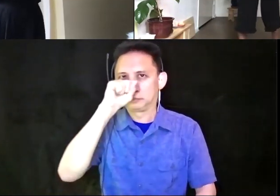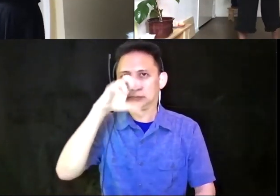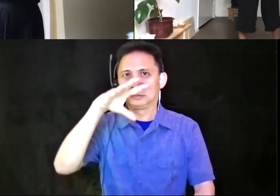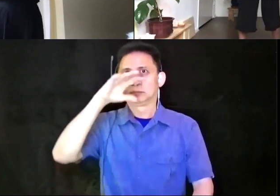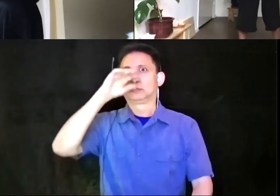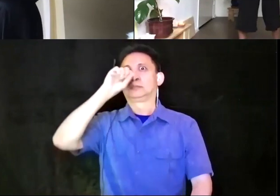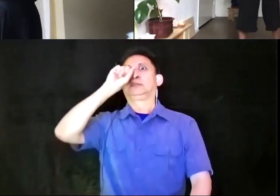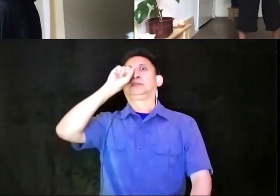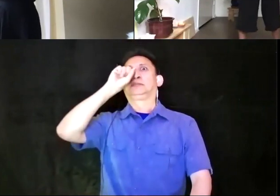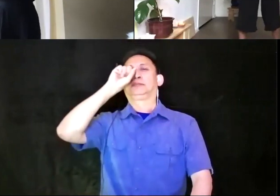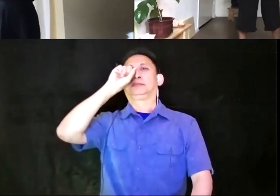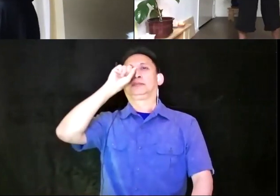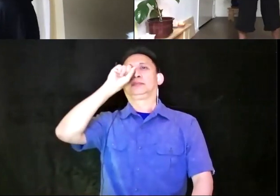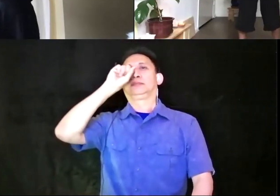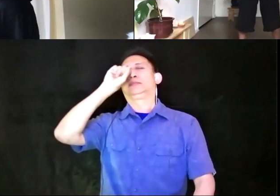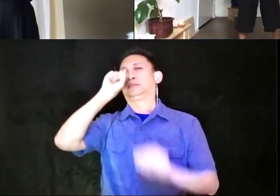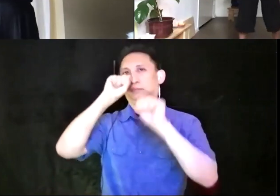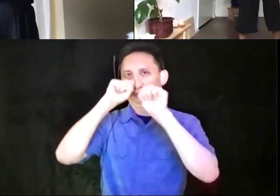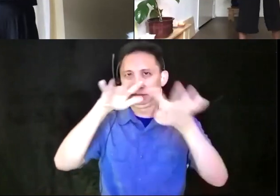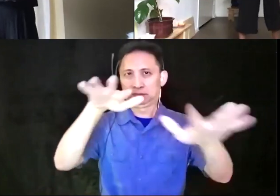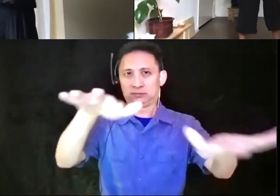in, and out.